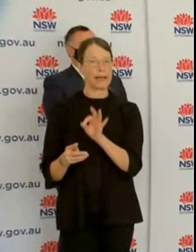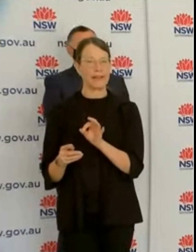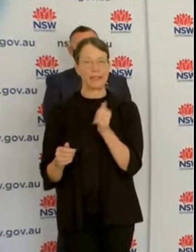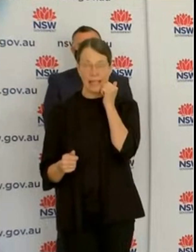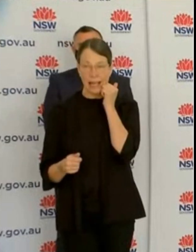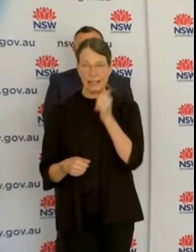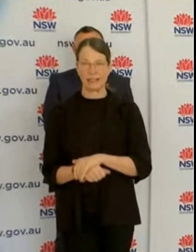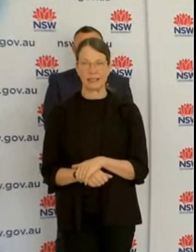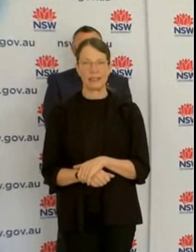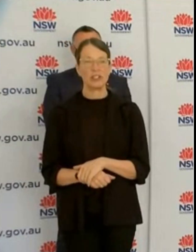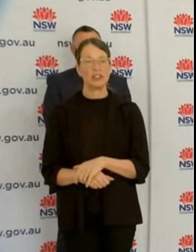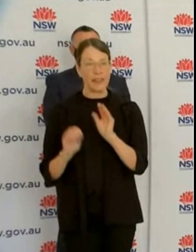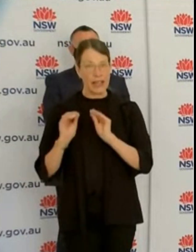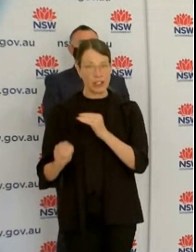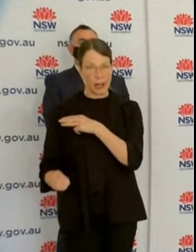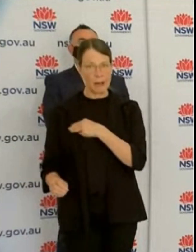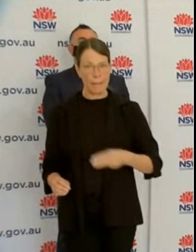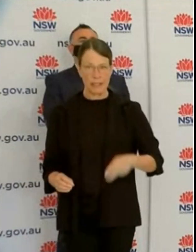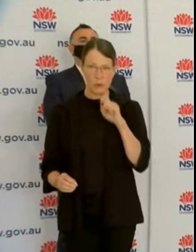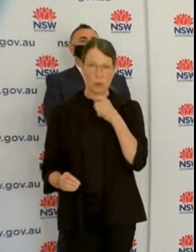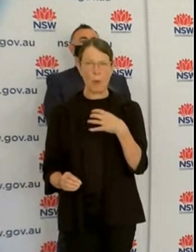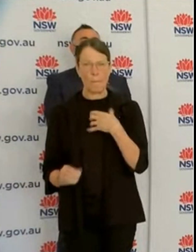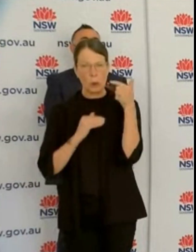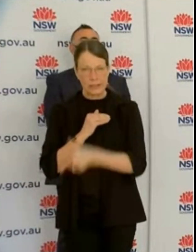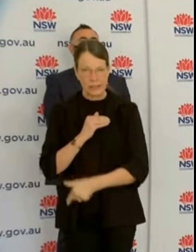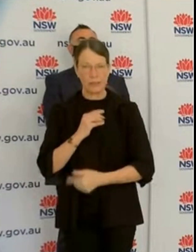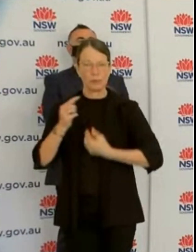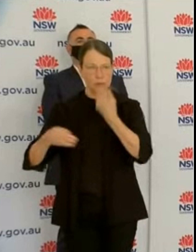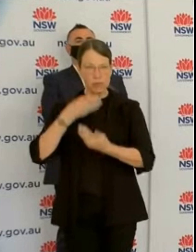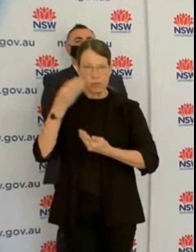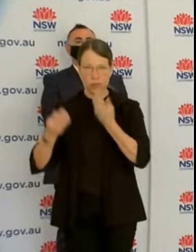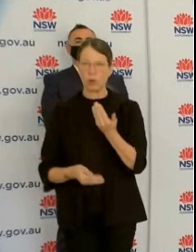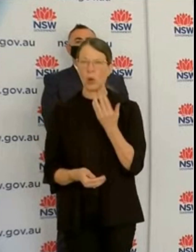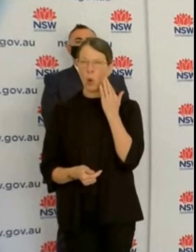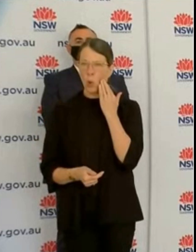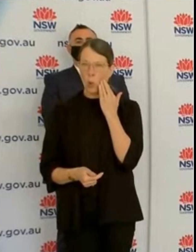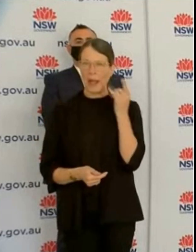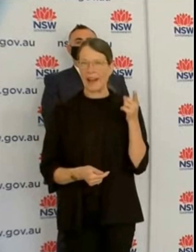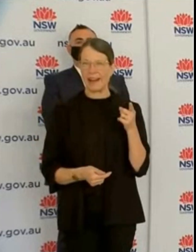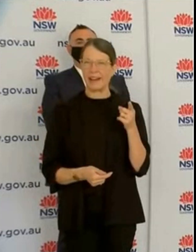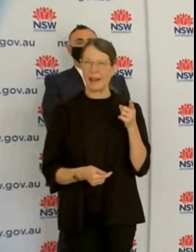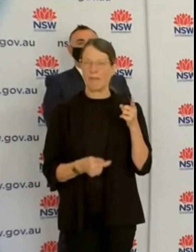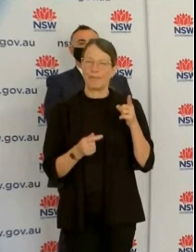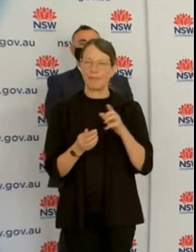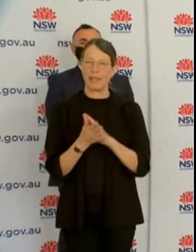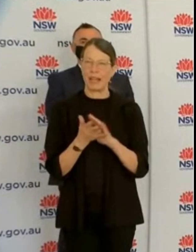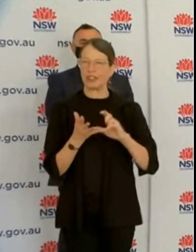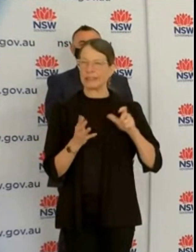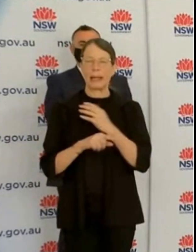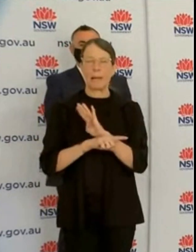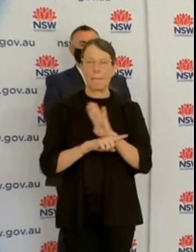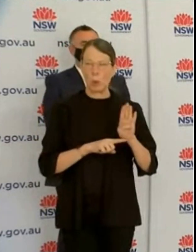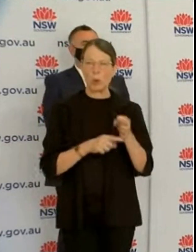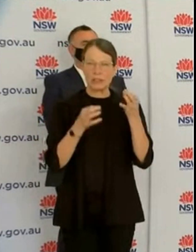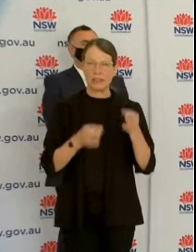did. And the Education Minister will have to give further details, though, once the Standards Authority gets back to us on what subjects will require a public